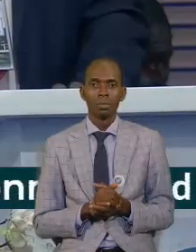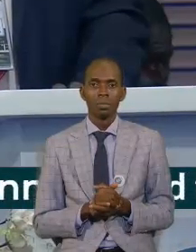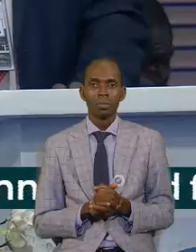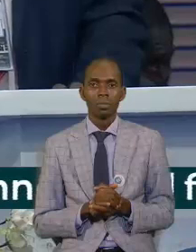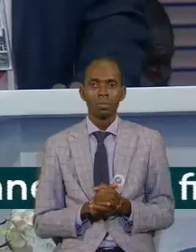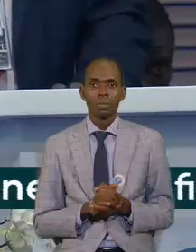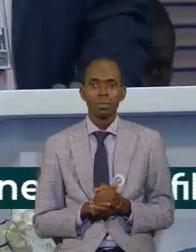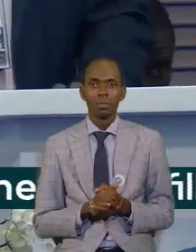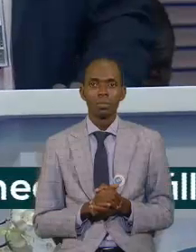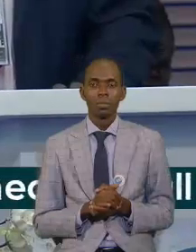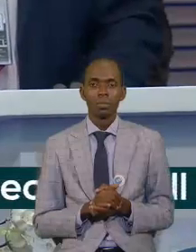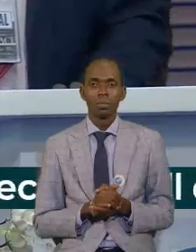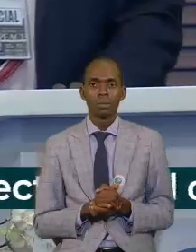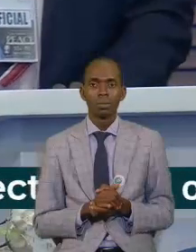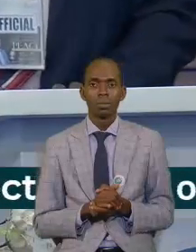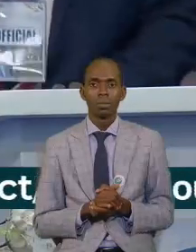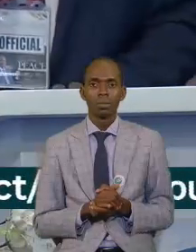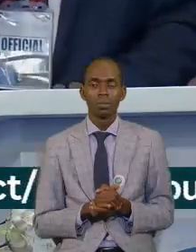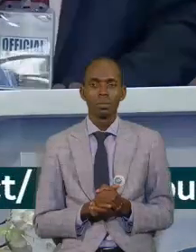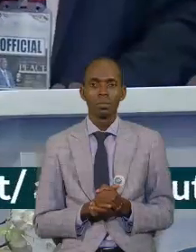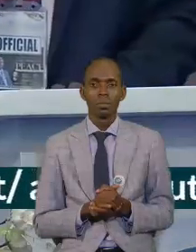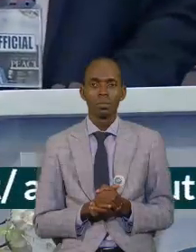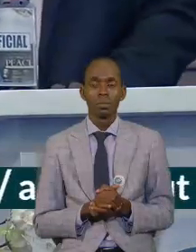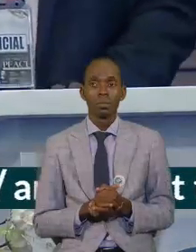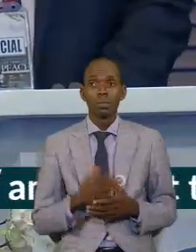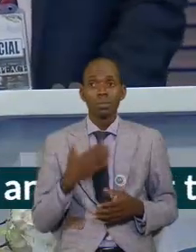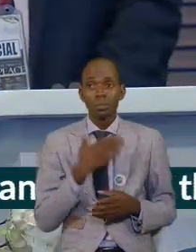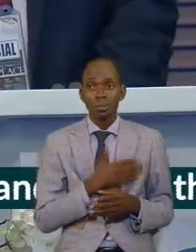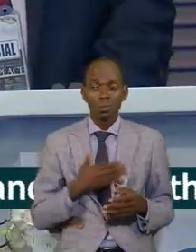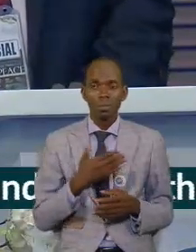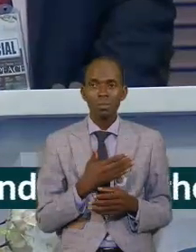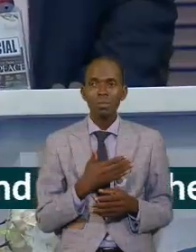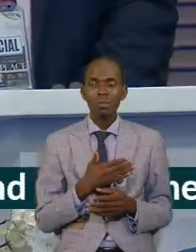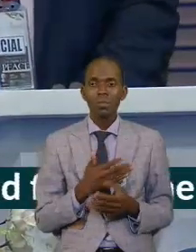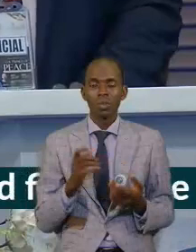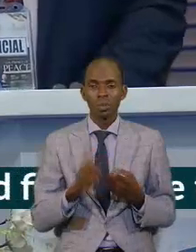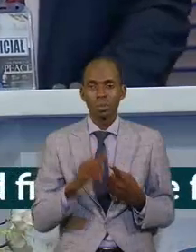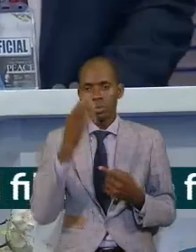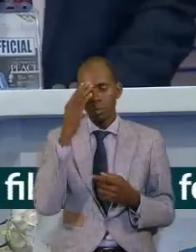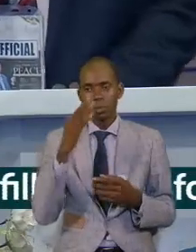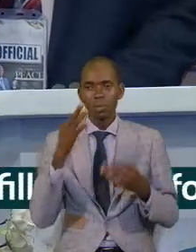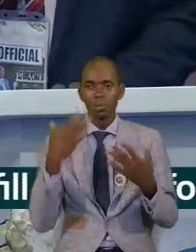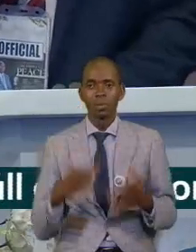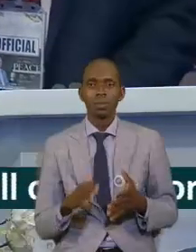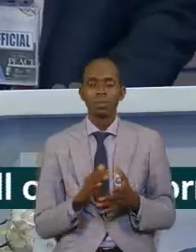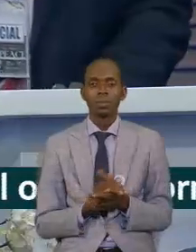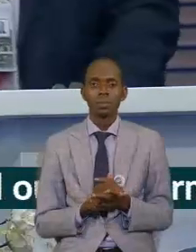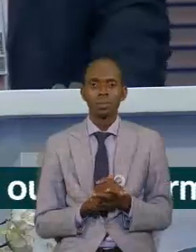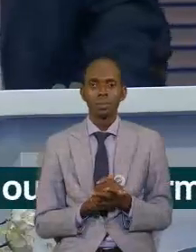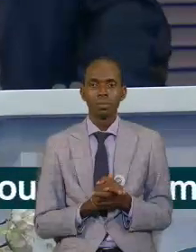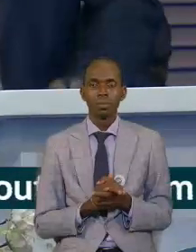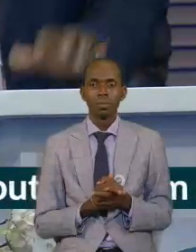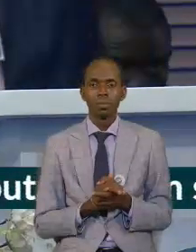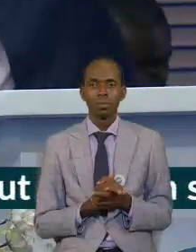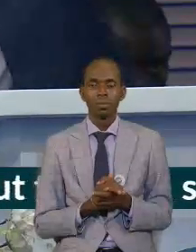Faisons ça rapidement, s'il vous plaît. Nous vous attendons. Please, may we do that rapidly. We are waiting on you. Oui, je peux voir au centre. I merci. I can